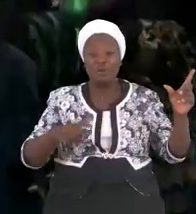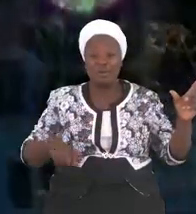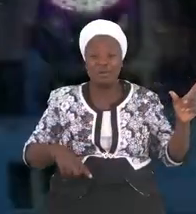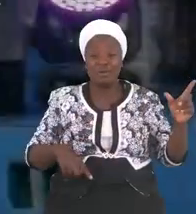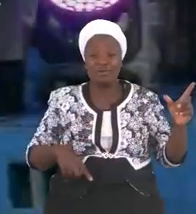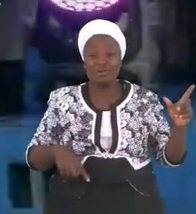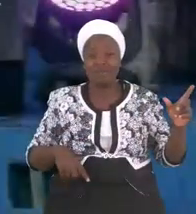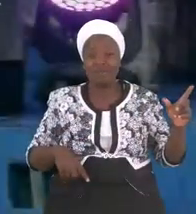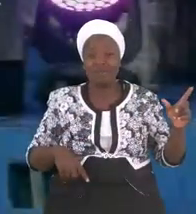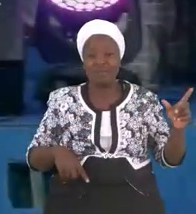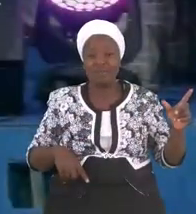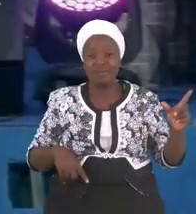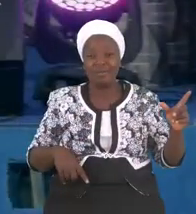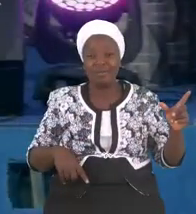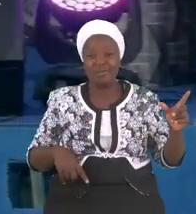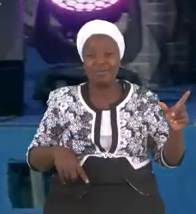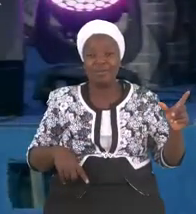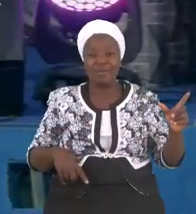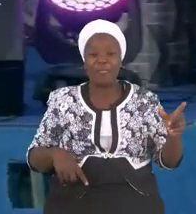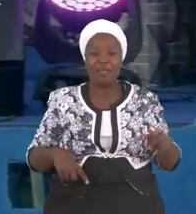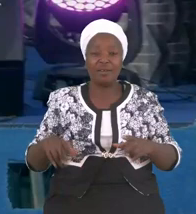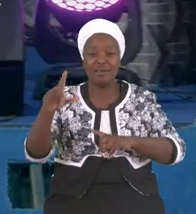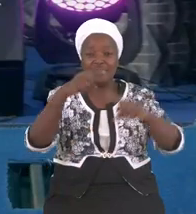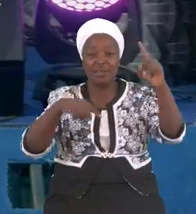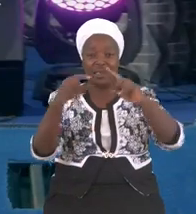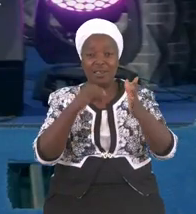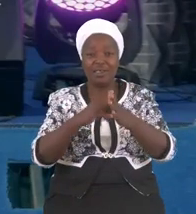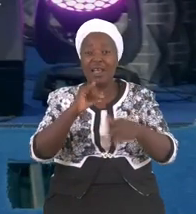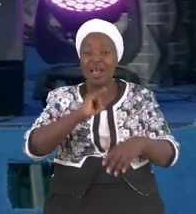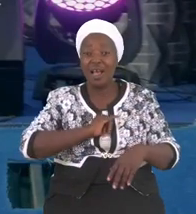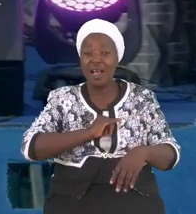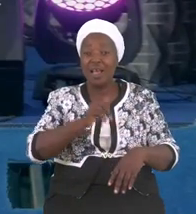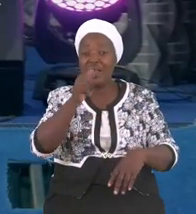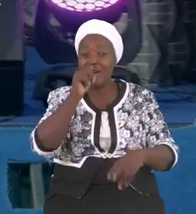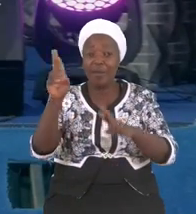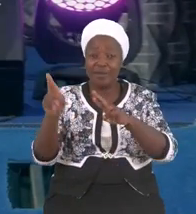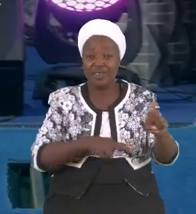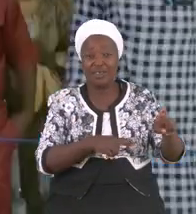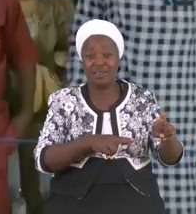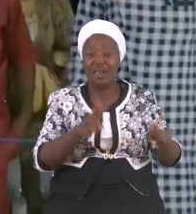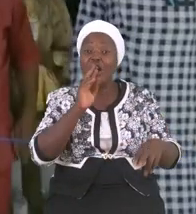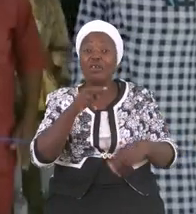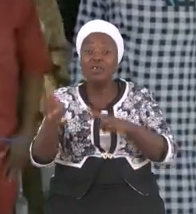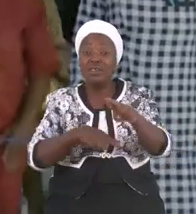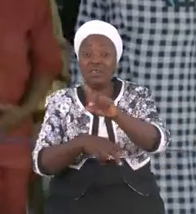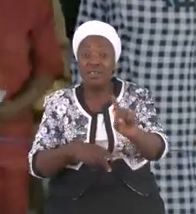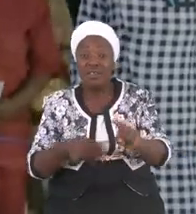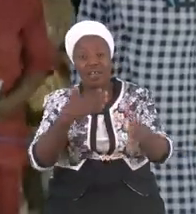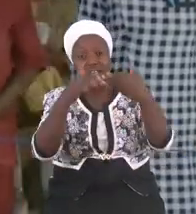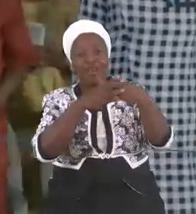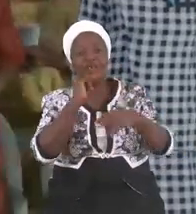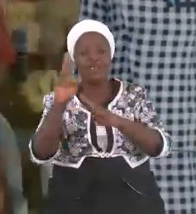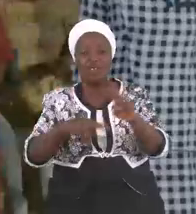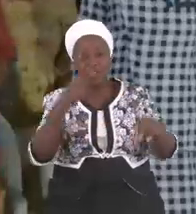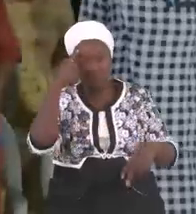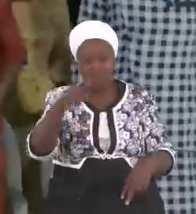I am ready. Are you ready? Heaven is ready for you. That miracle